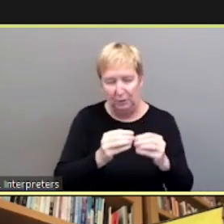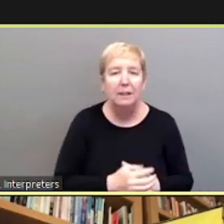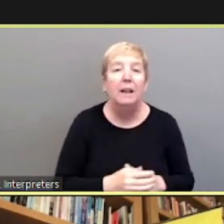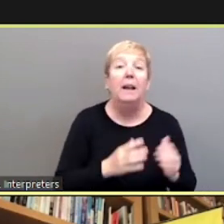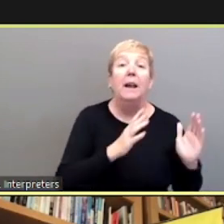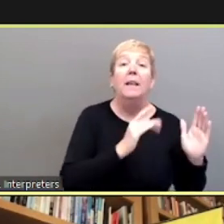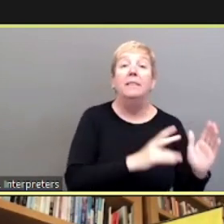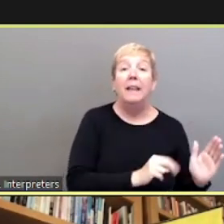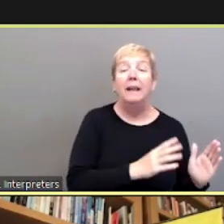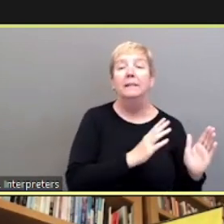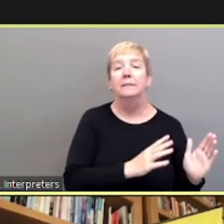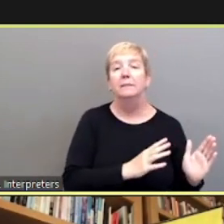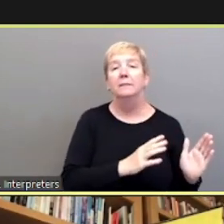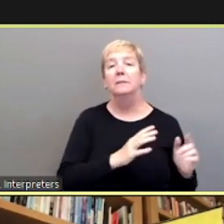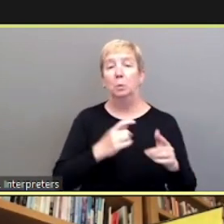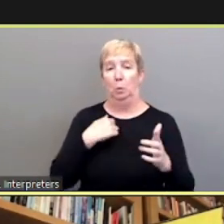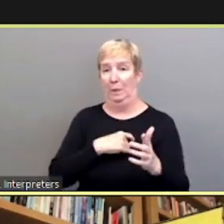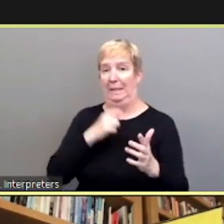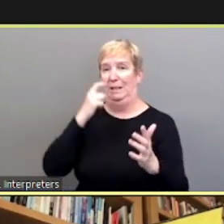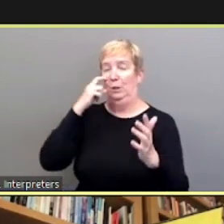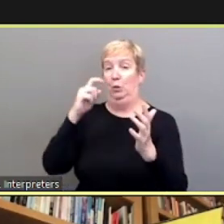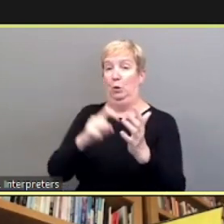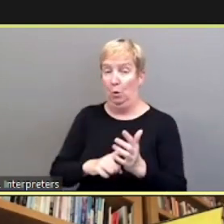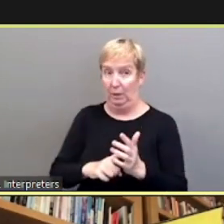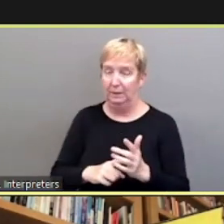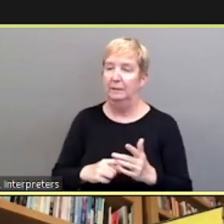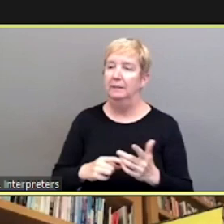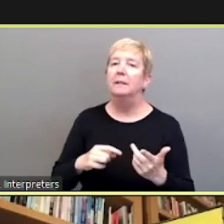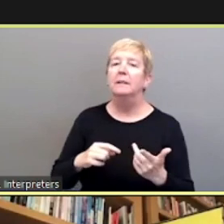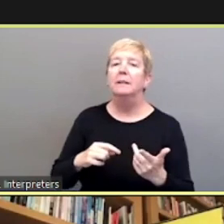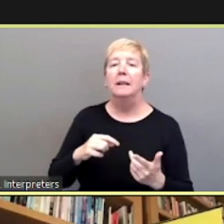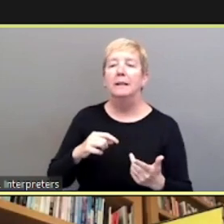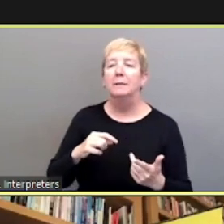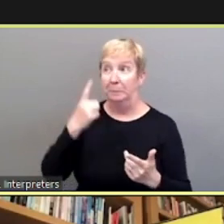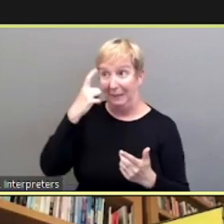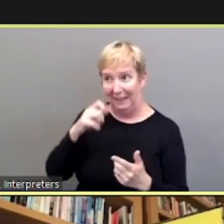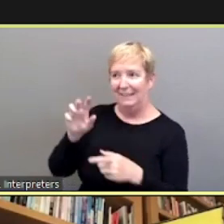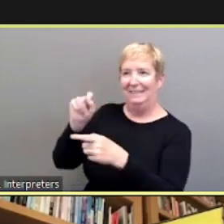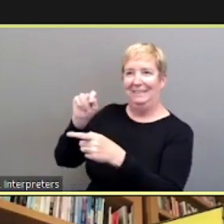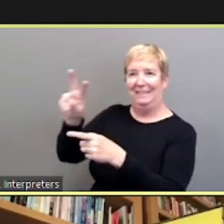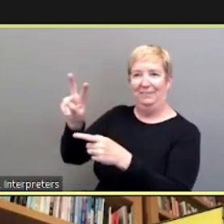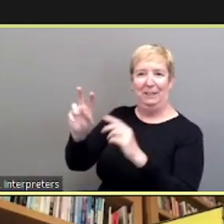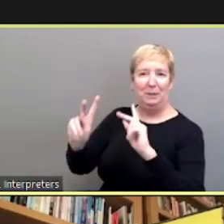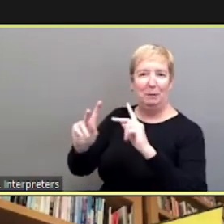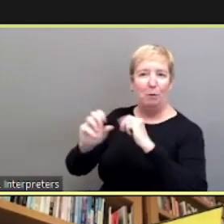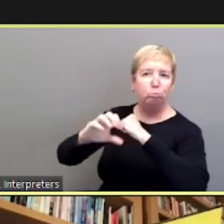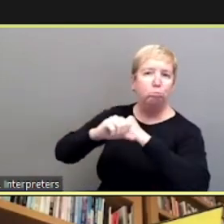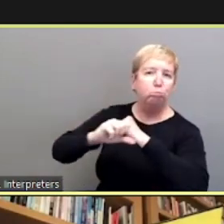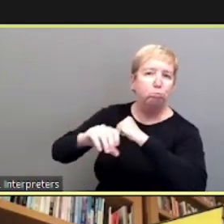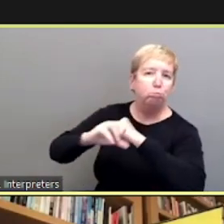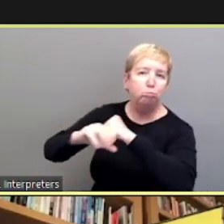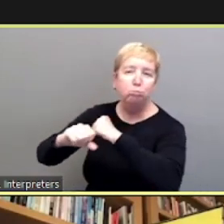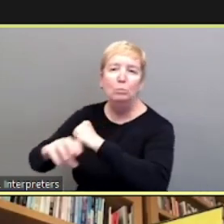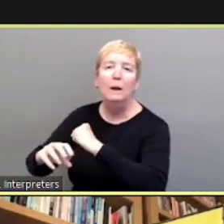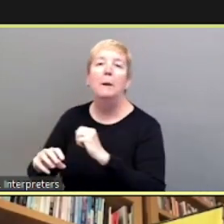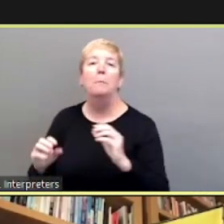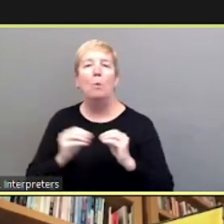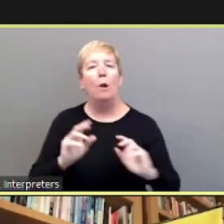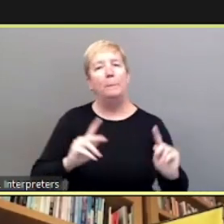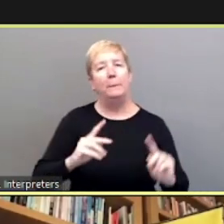is a very significant uptick, thanks in large part to our media partners who have been getting the word out really well